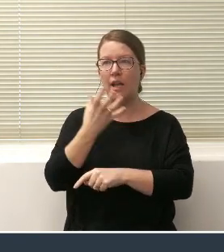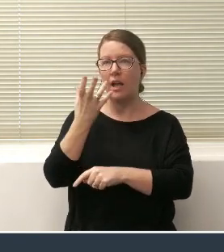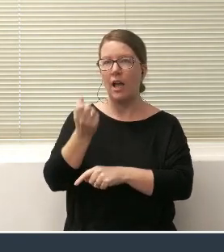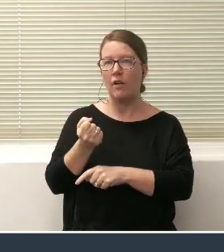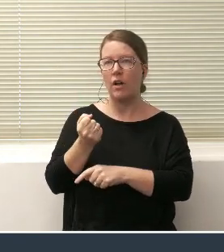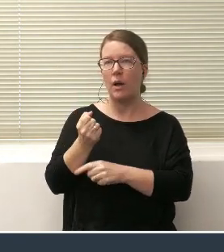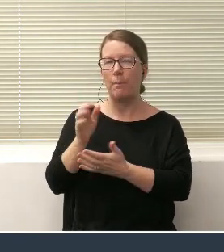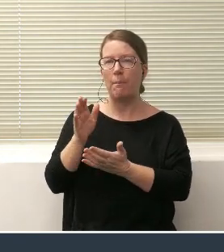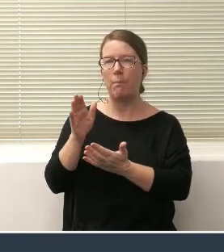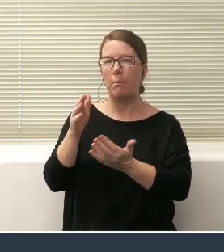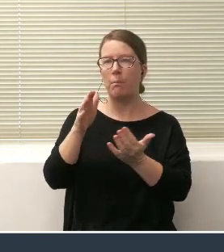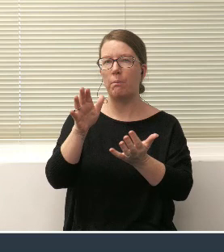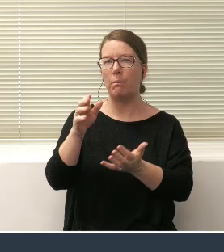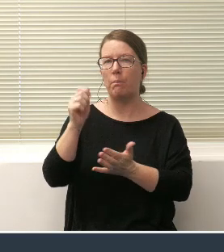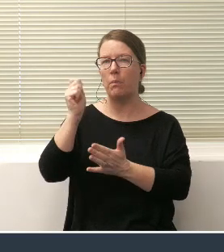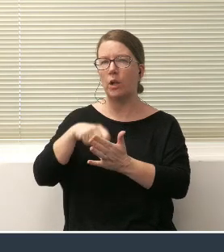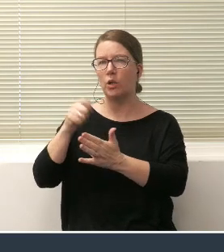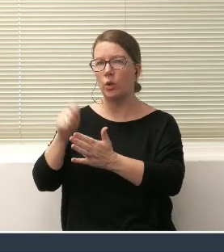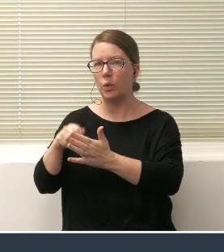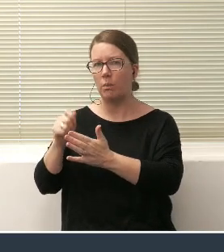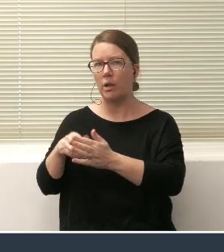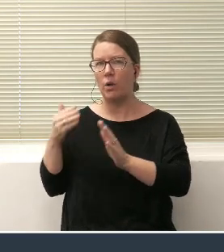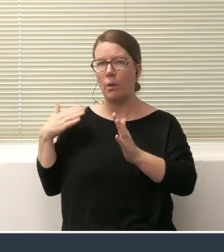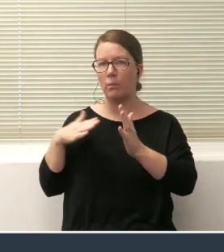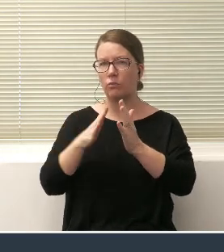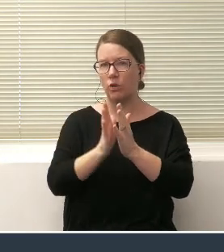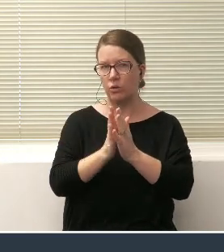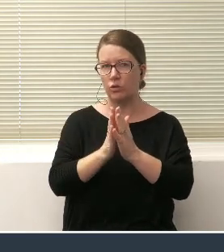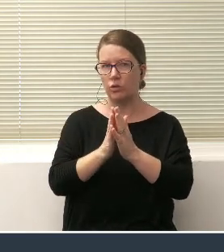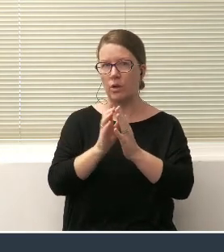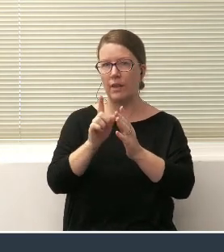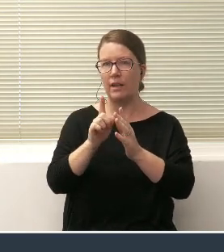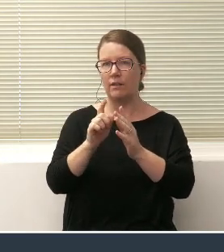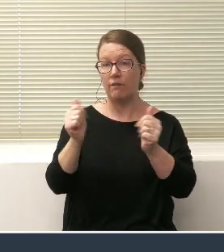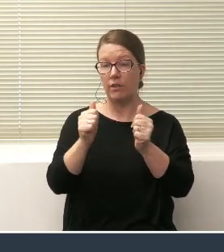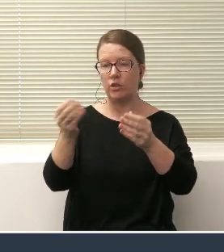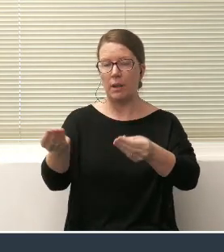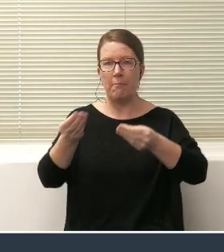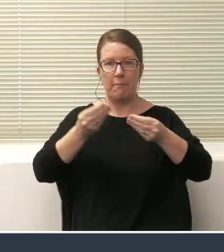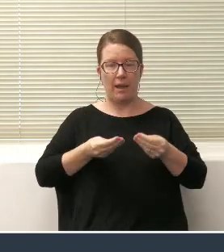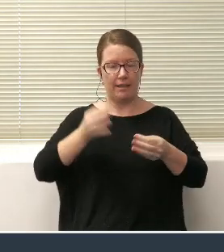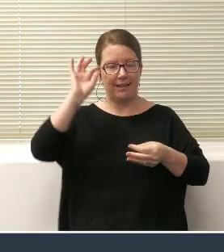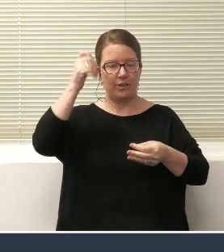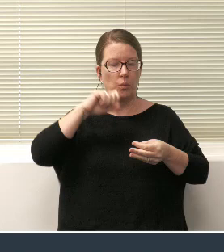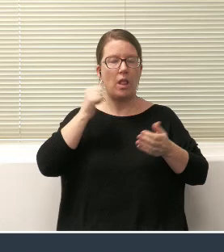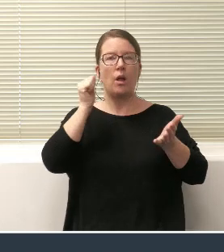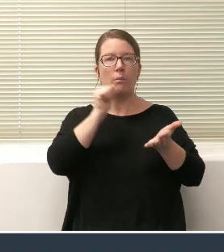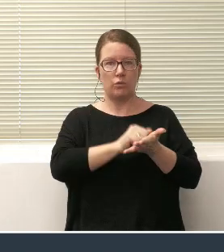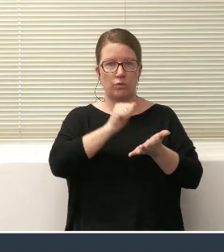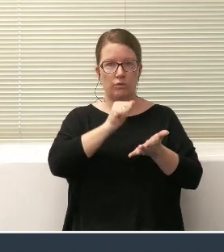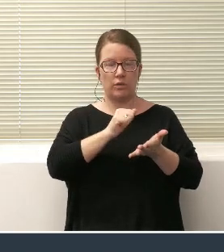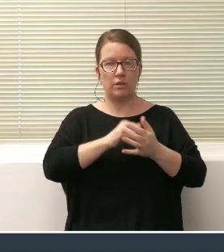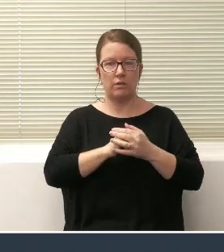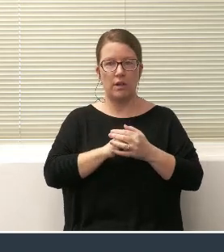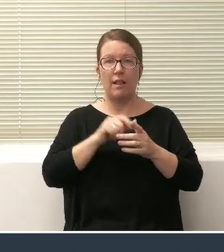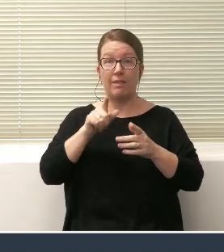procurement approach, which needs to come back to council for approval. And essentially